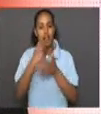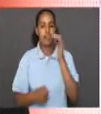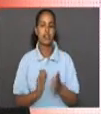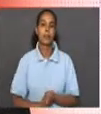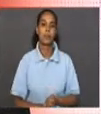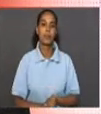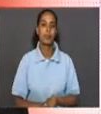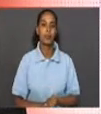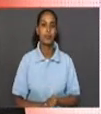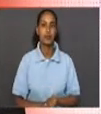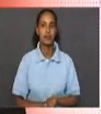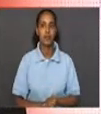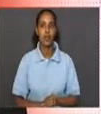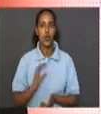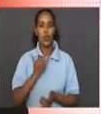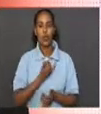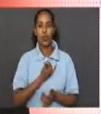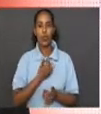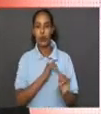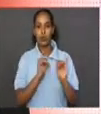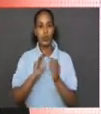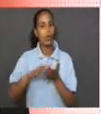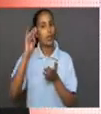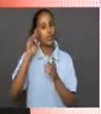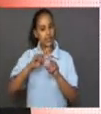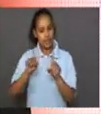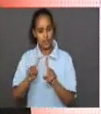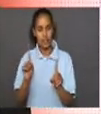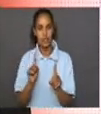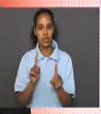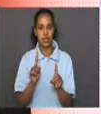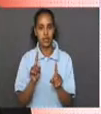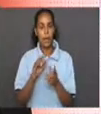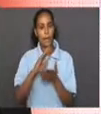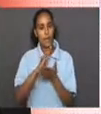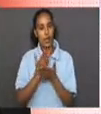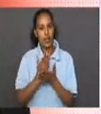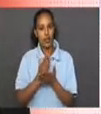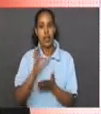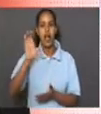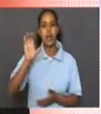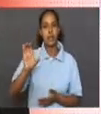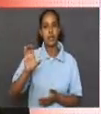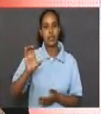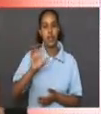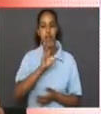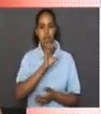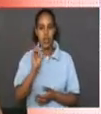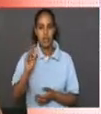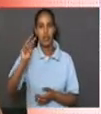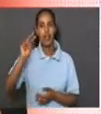results. We also learned the differences between the carbon